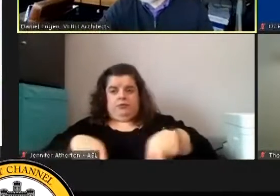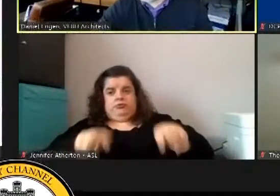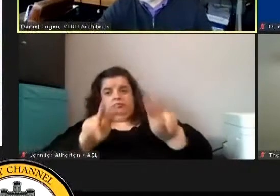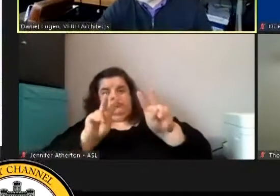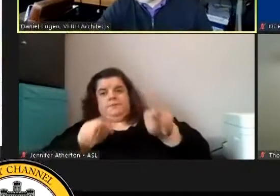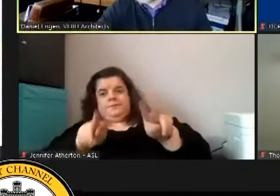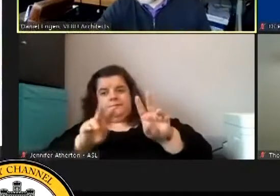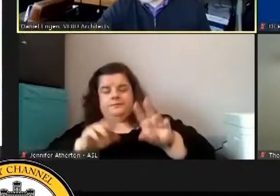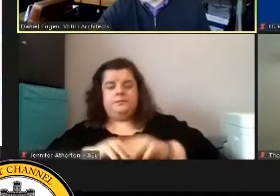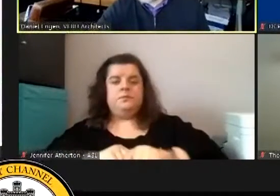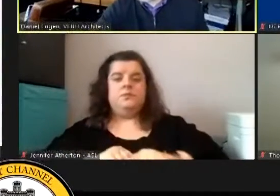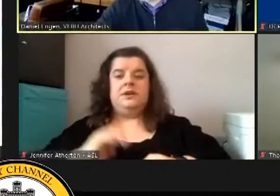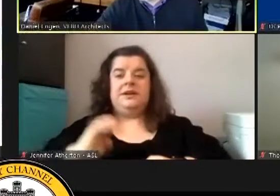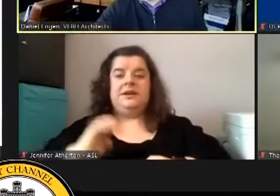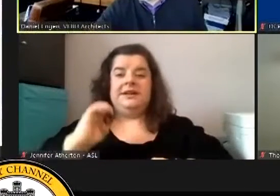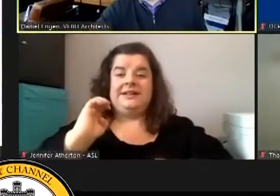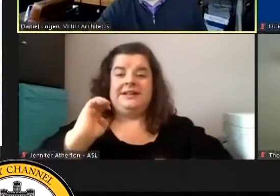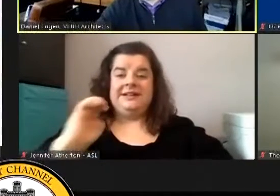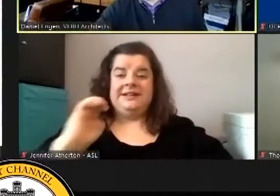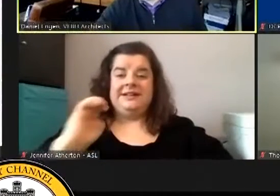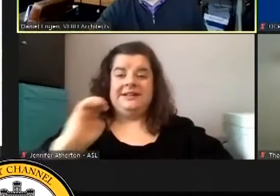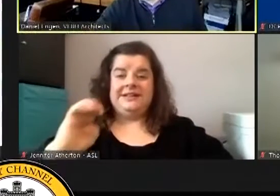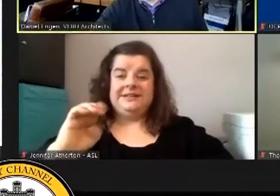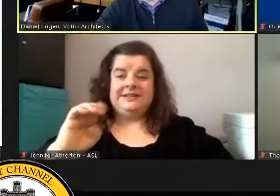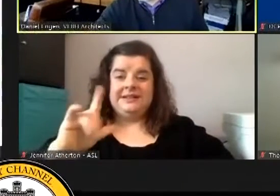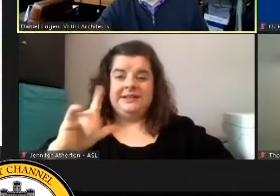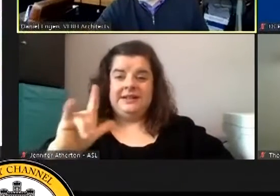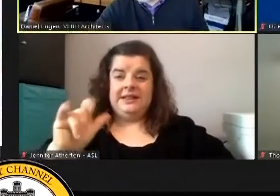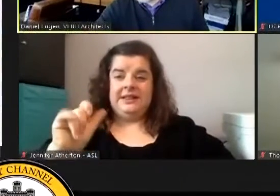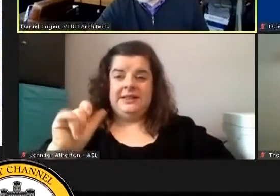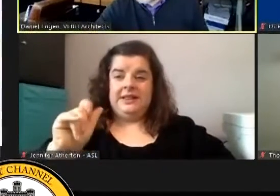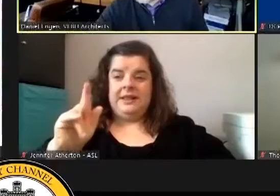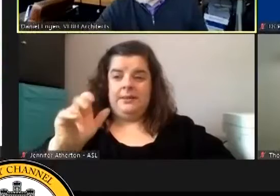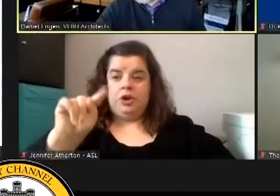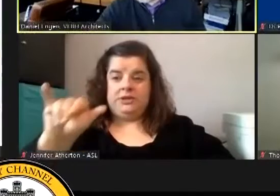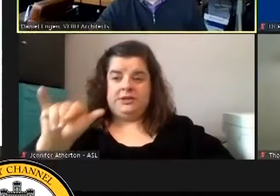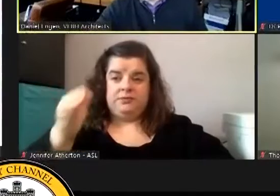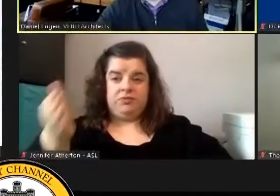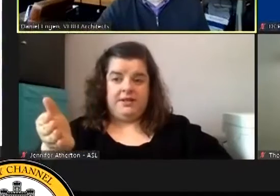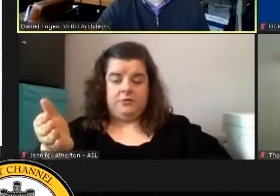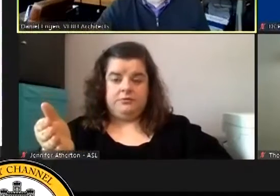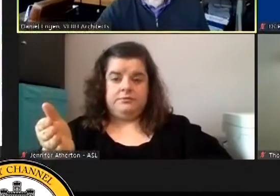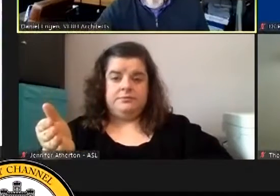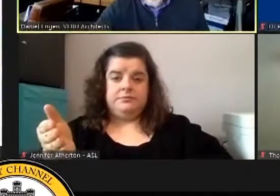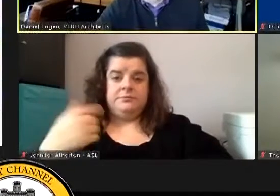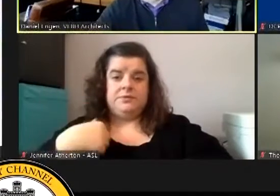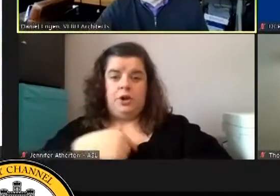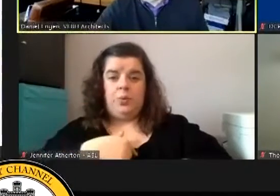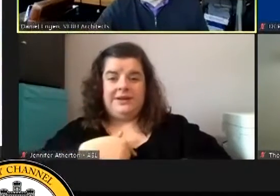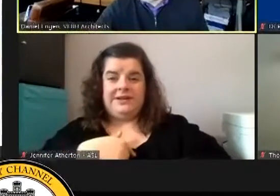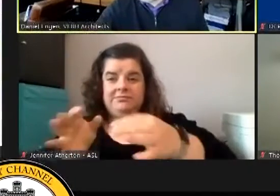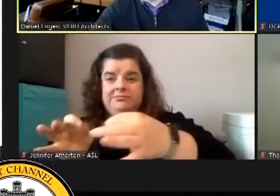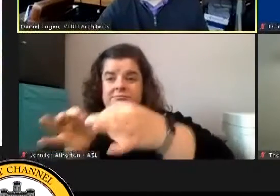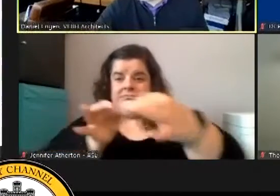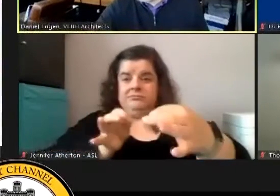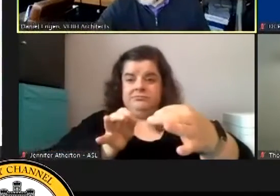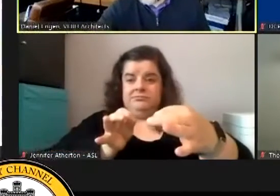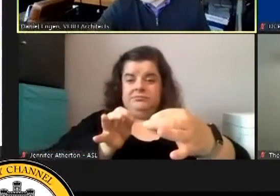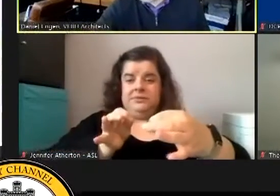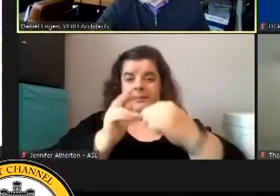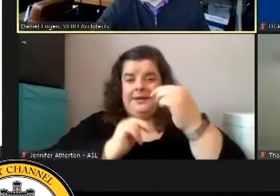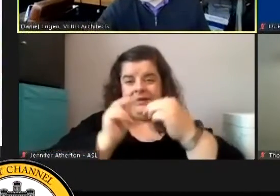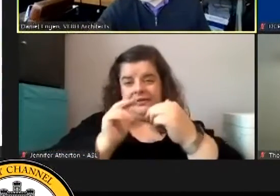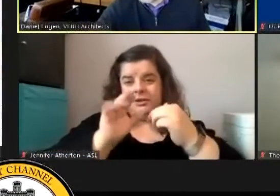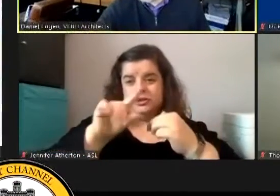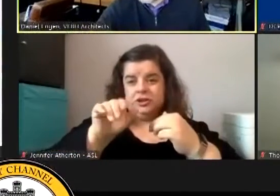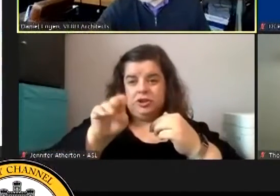Liberty Boulevard corridor here. We did step the building back. Zoning technically allows us to go